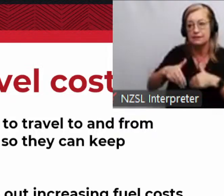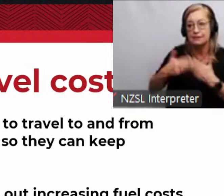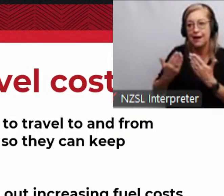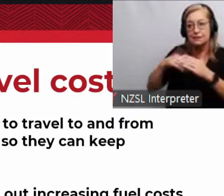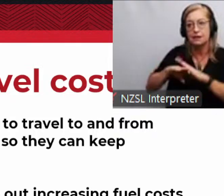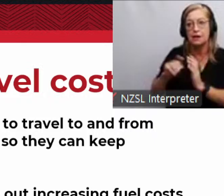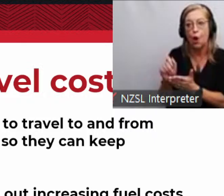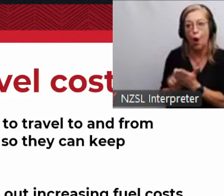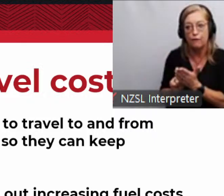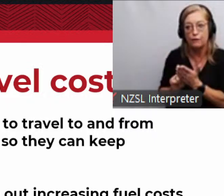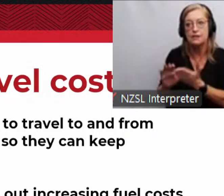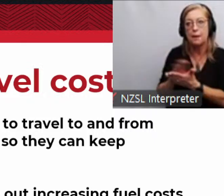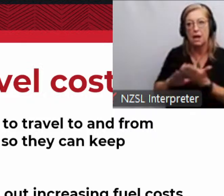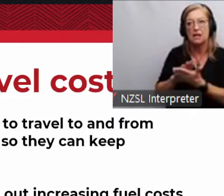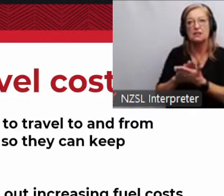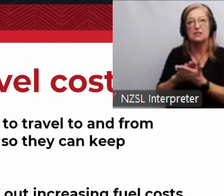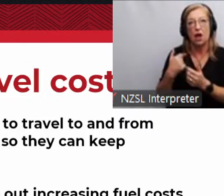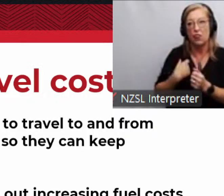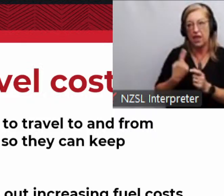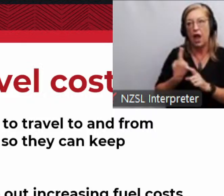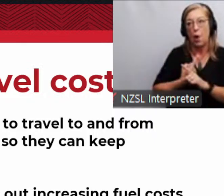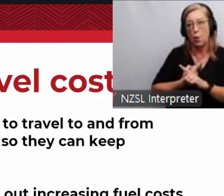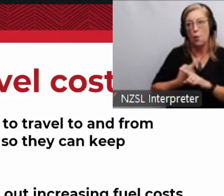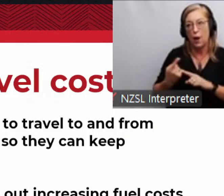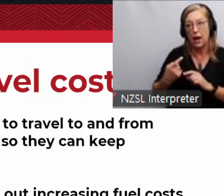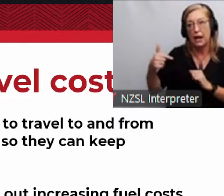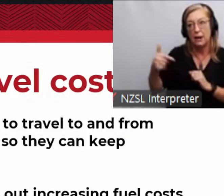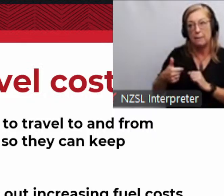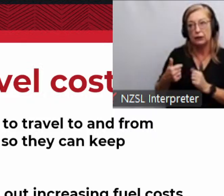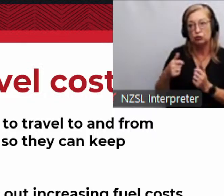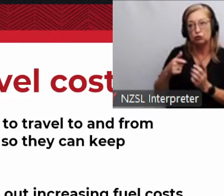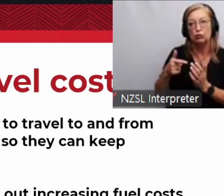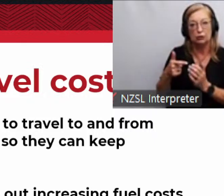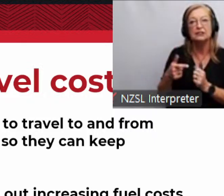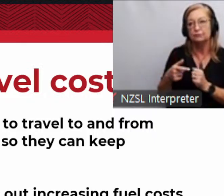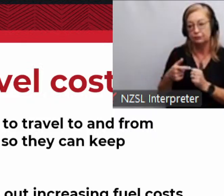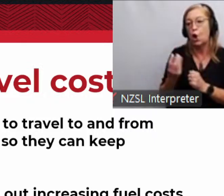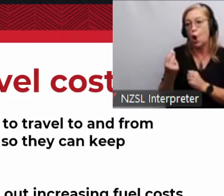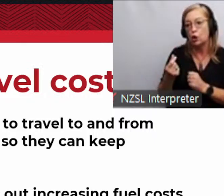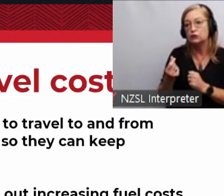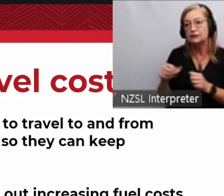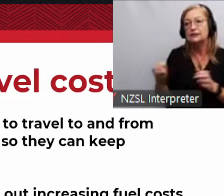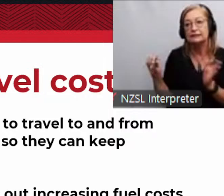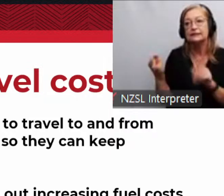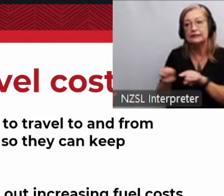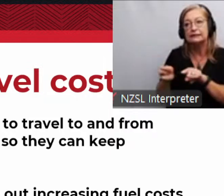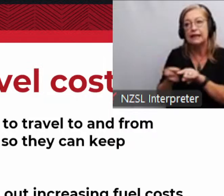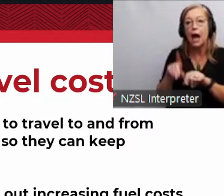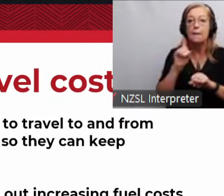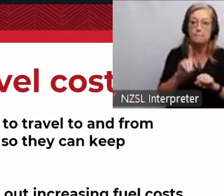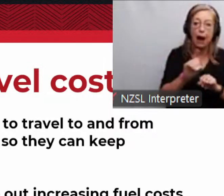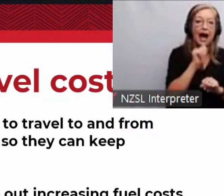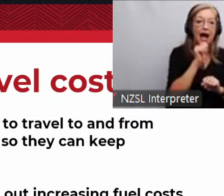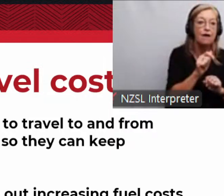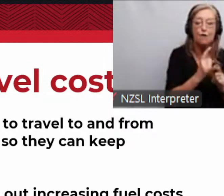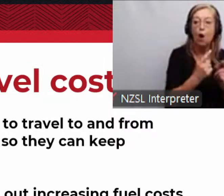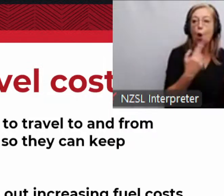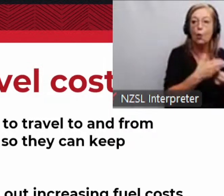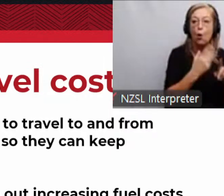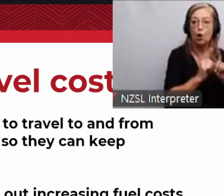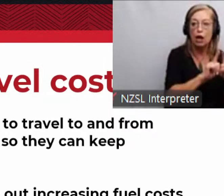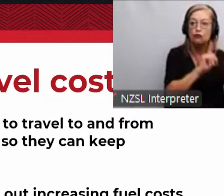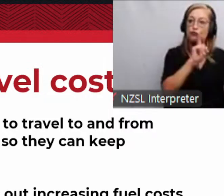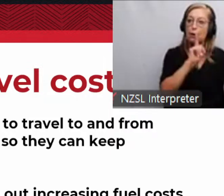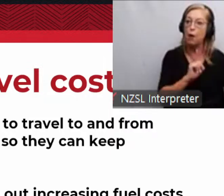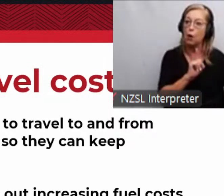doesn't increase. But if working remotely isn't an option for your staff, as it isn't for